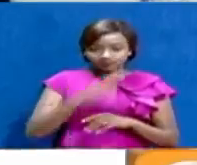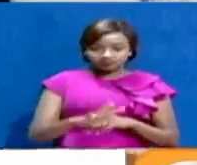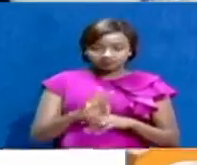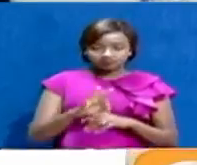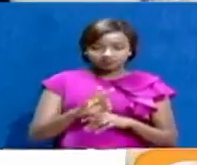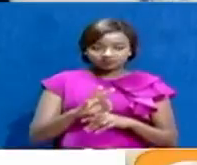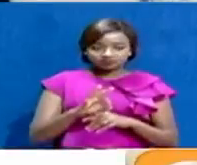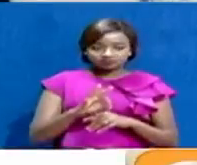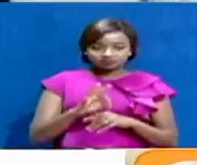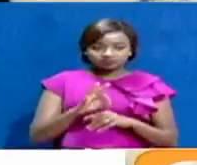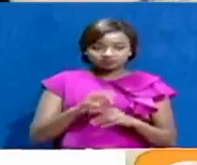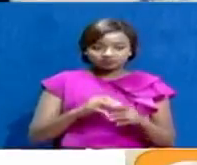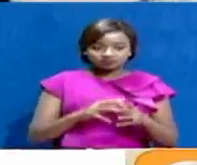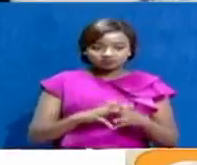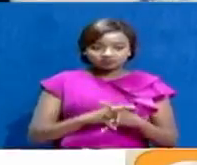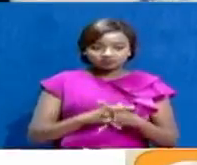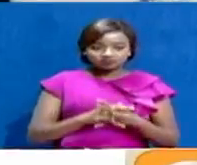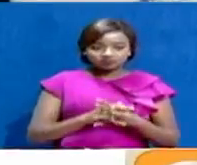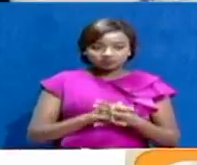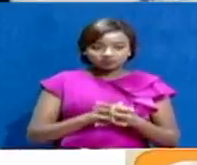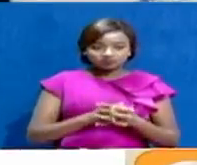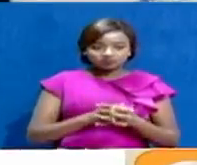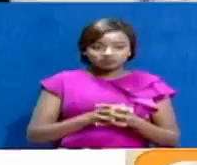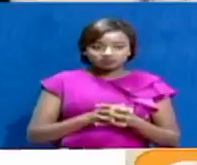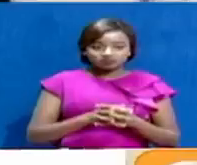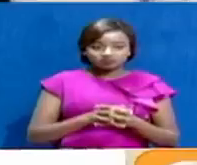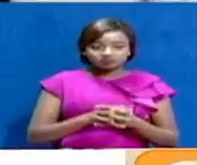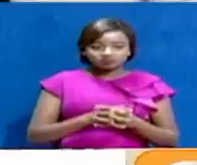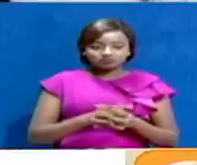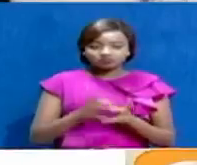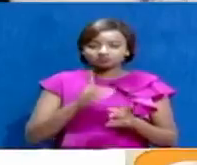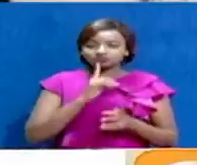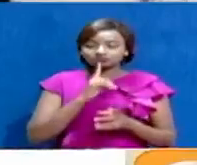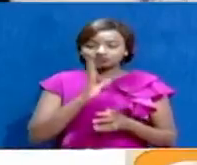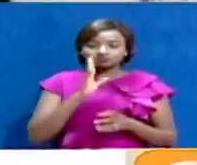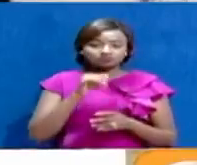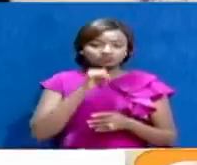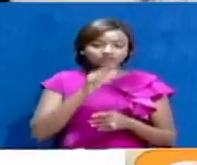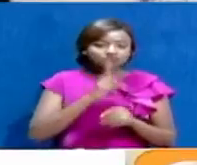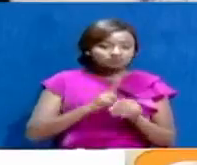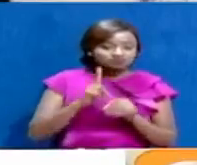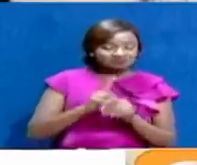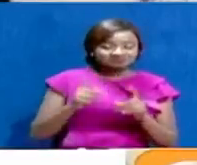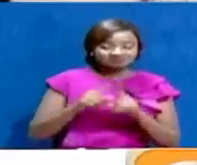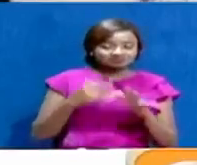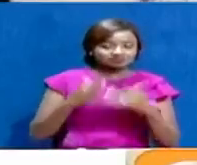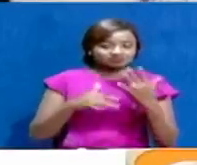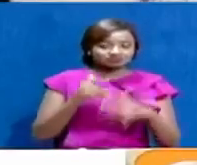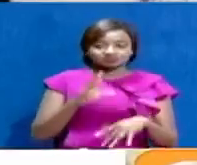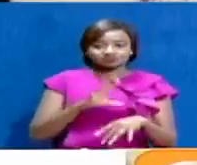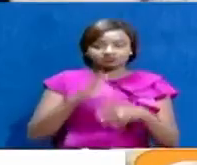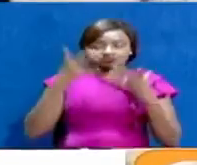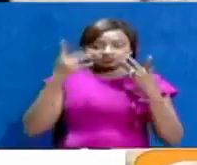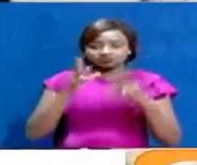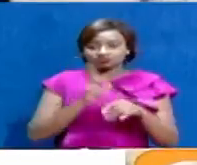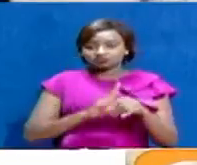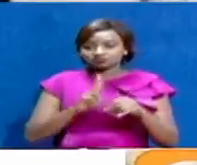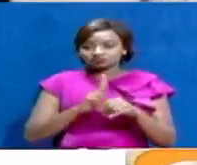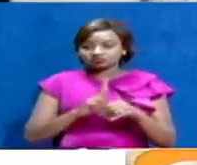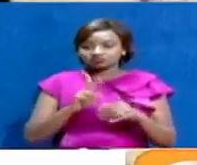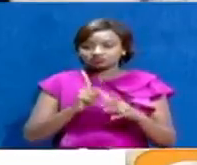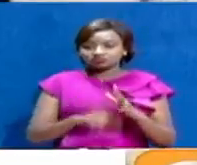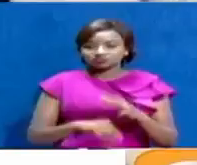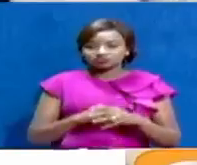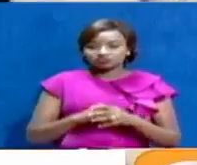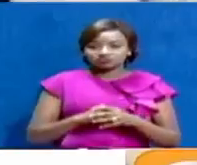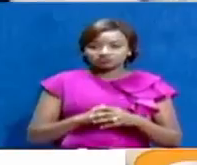Macron actually said that he would not be using them and then followed all the bigger countries, was